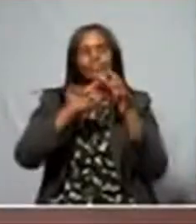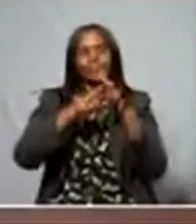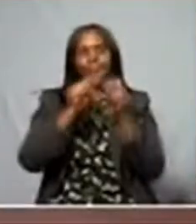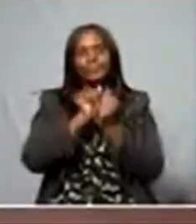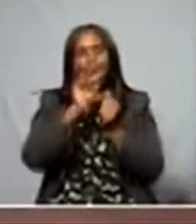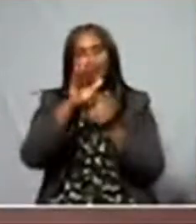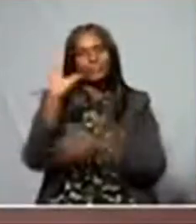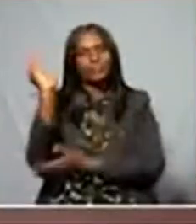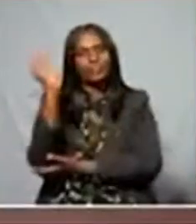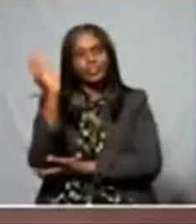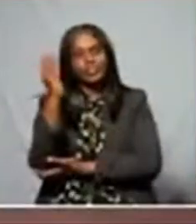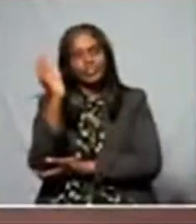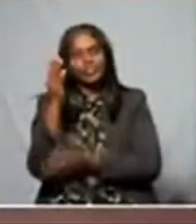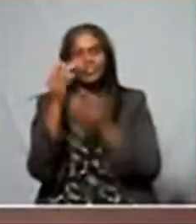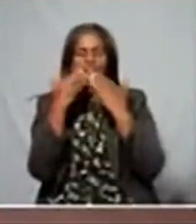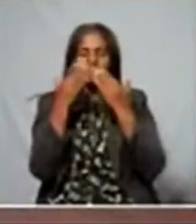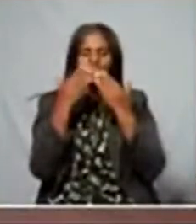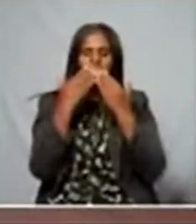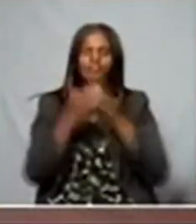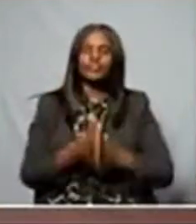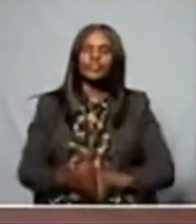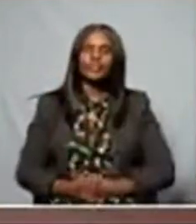your presentation. Thank you.